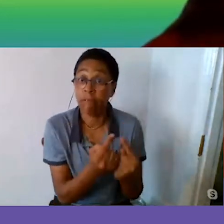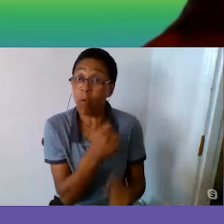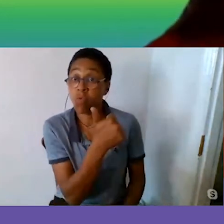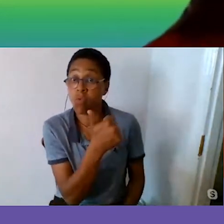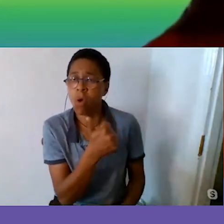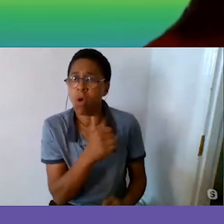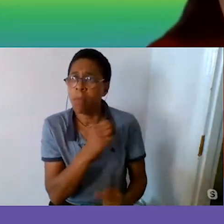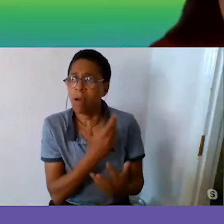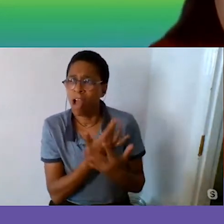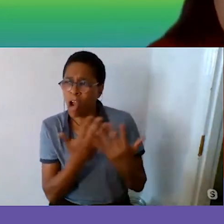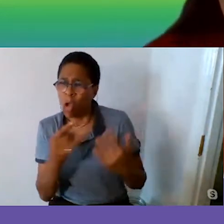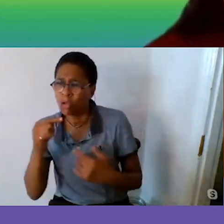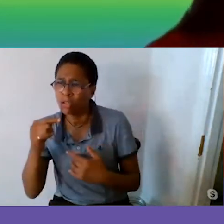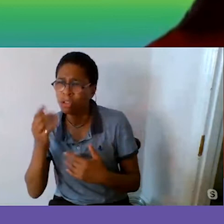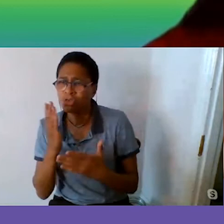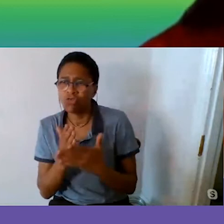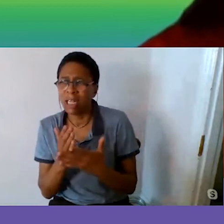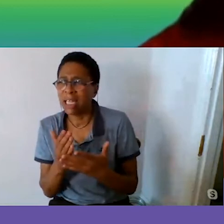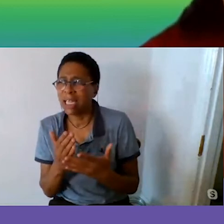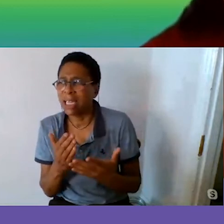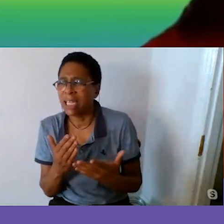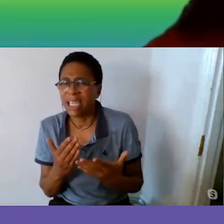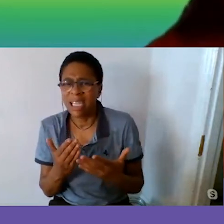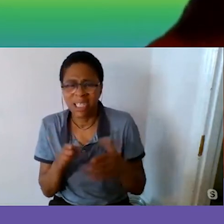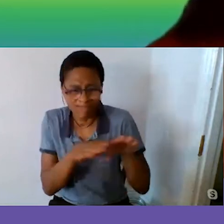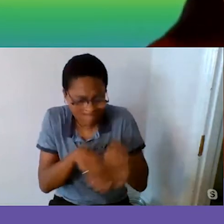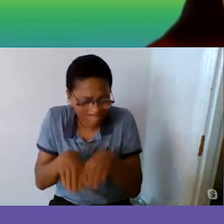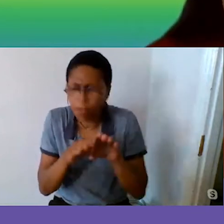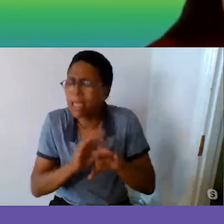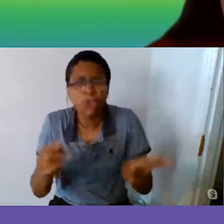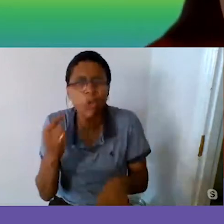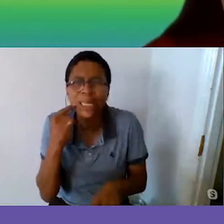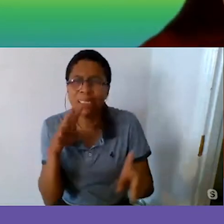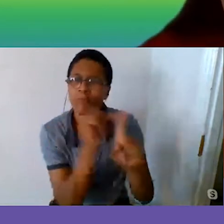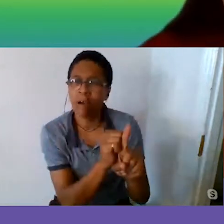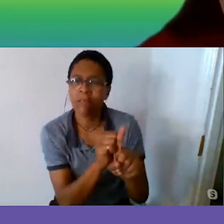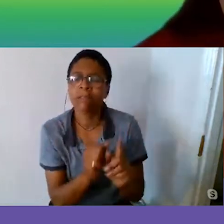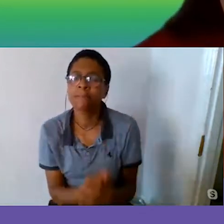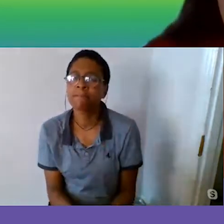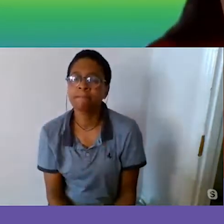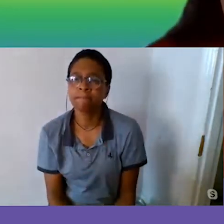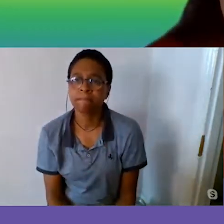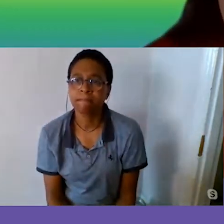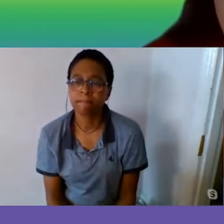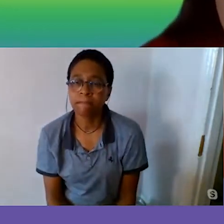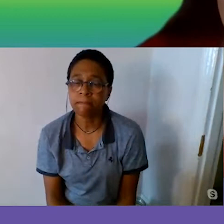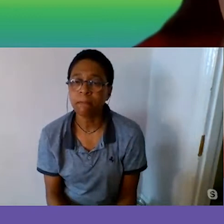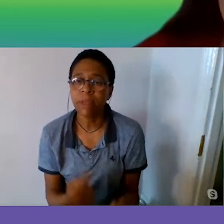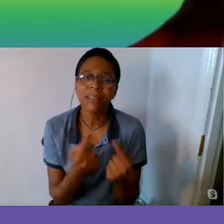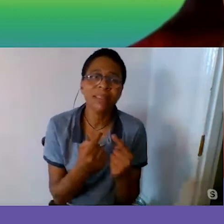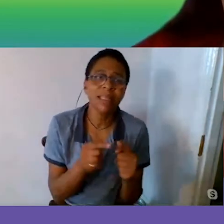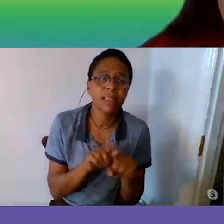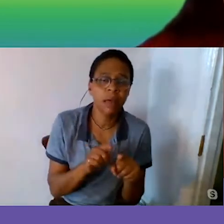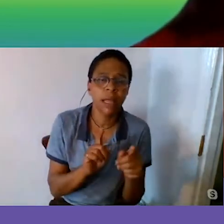lot that there just doesn't seem to be much consistency, or it's not easy to find. You've got kind of like things like Lady Parts